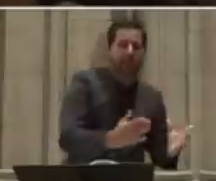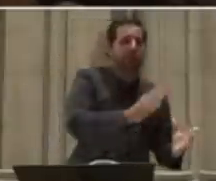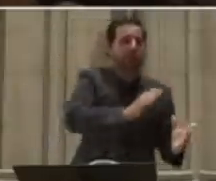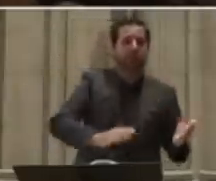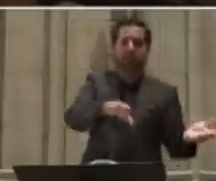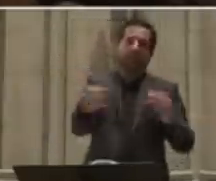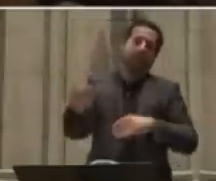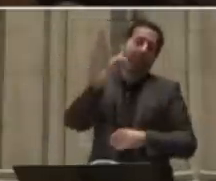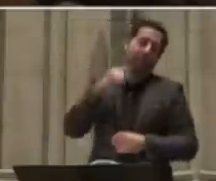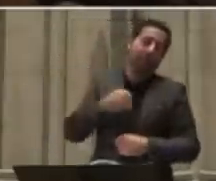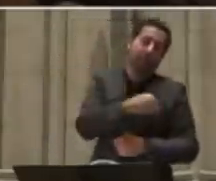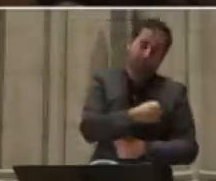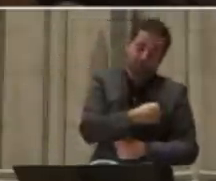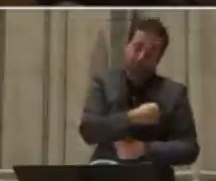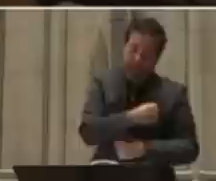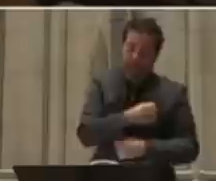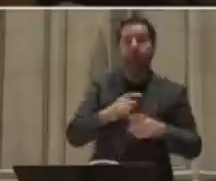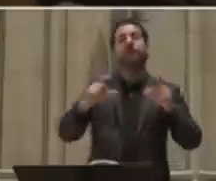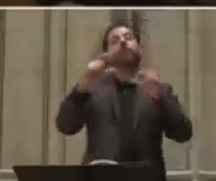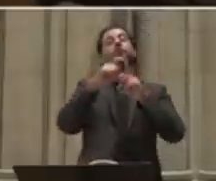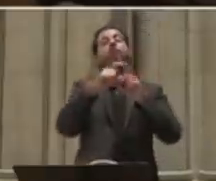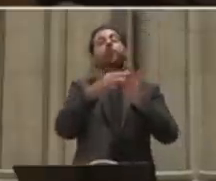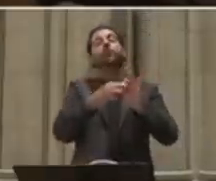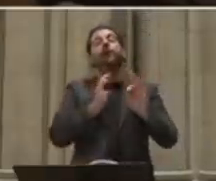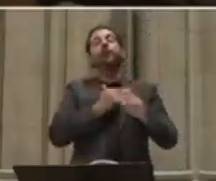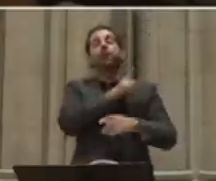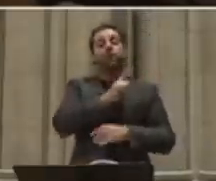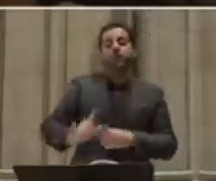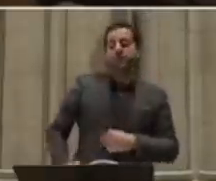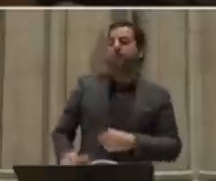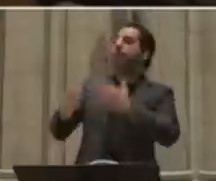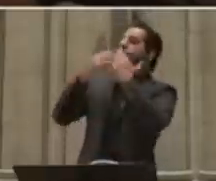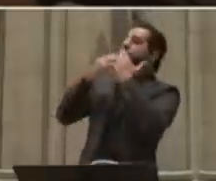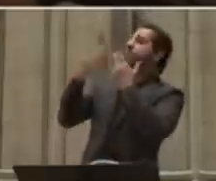for us. The word of the Lord.